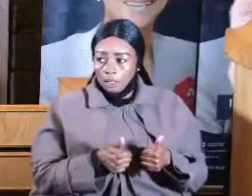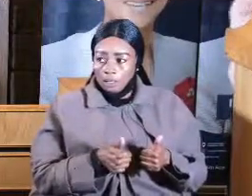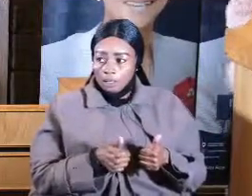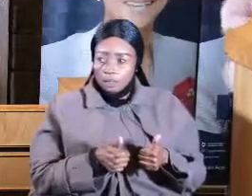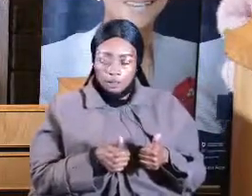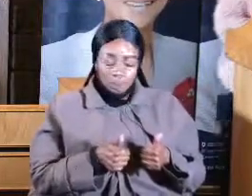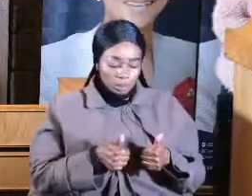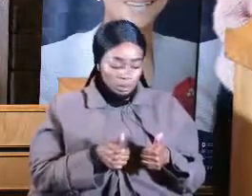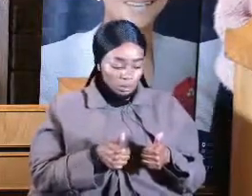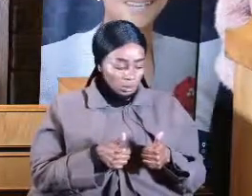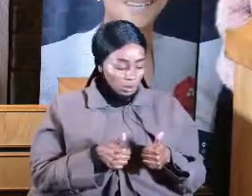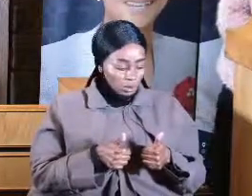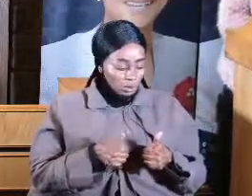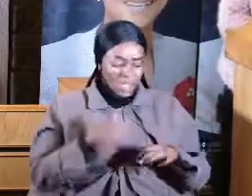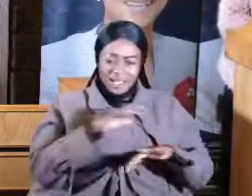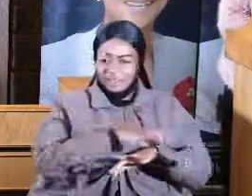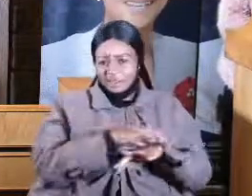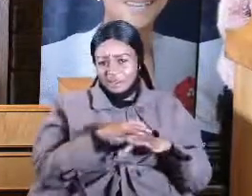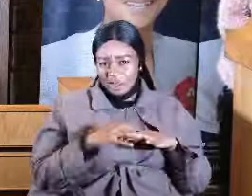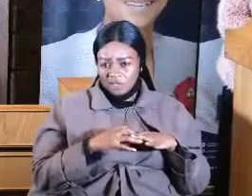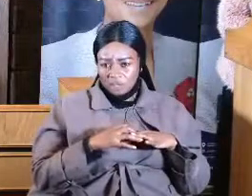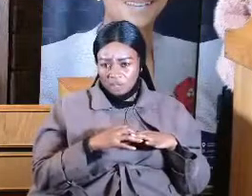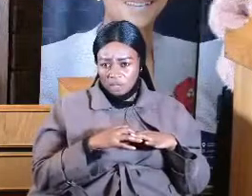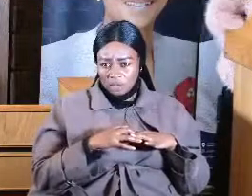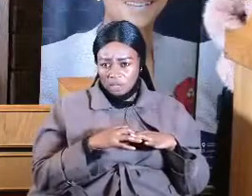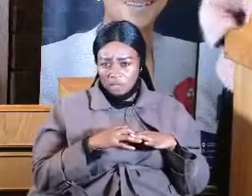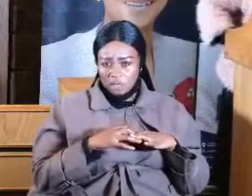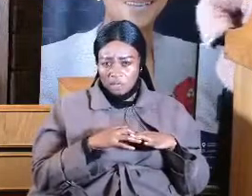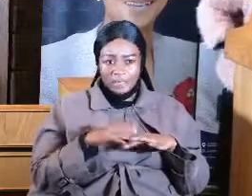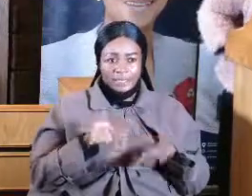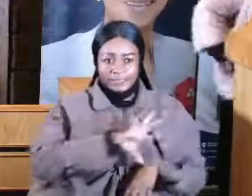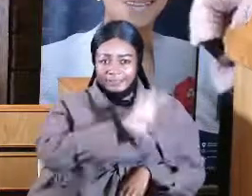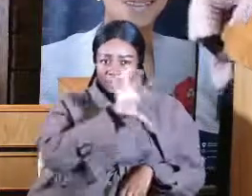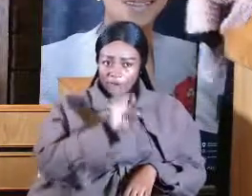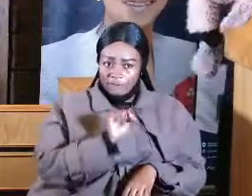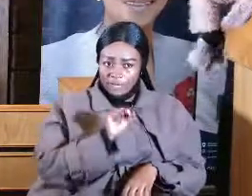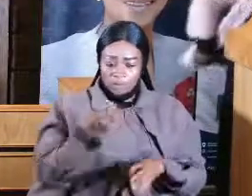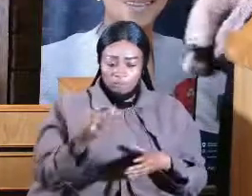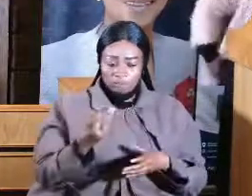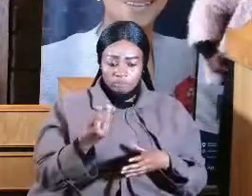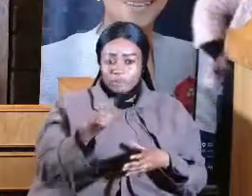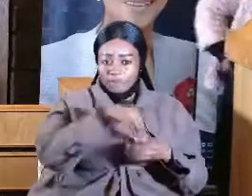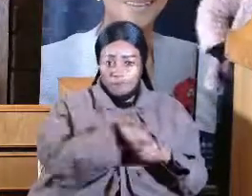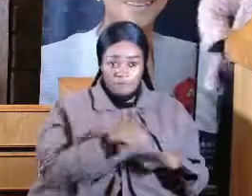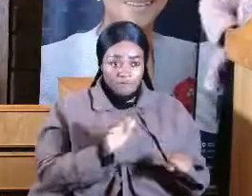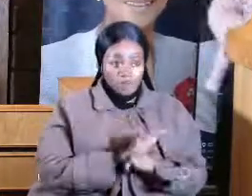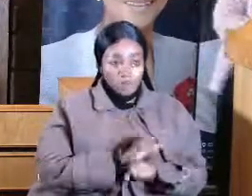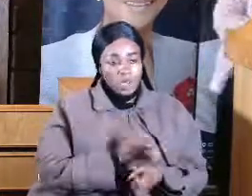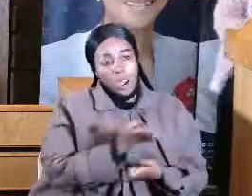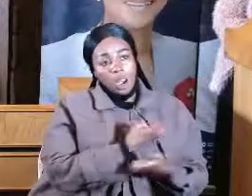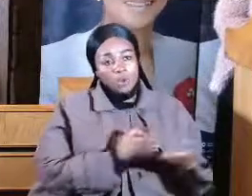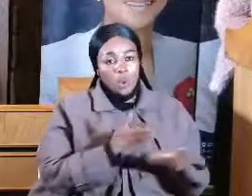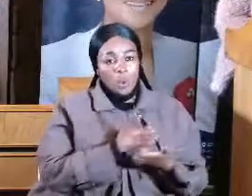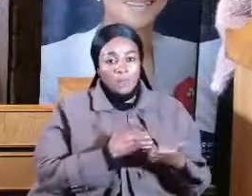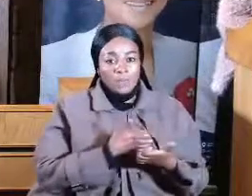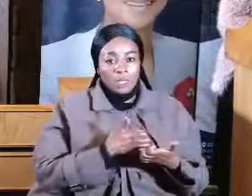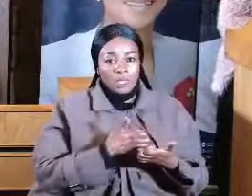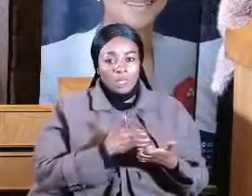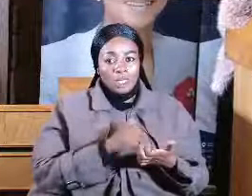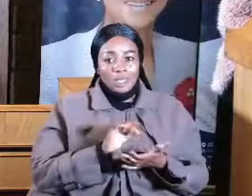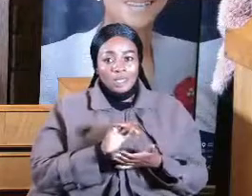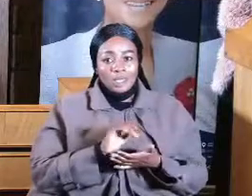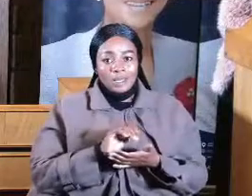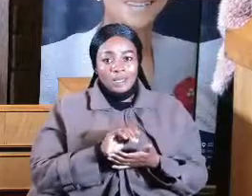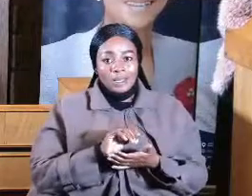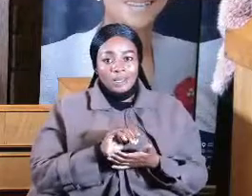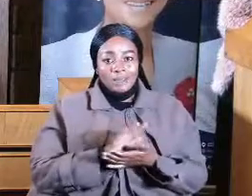As you know that agriculture is a cornerstone of South African economy. And of the 16.37